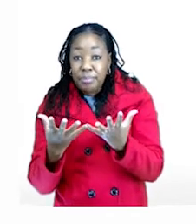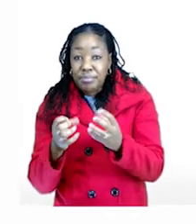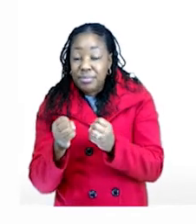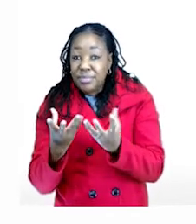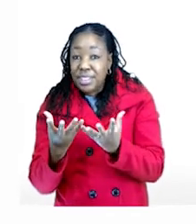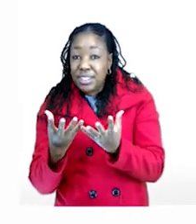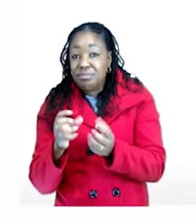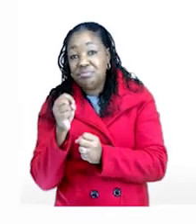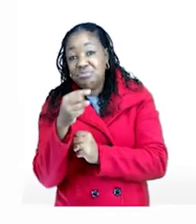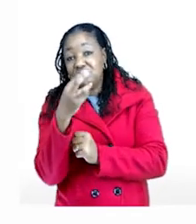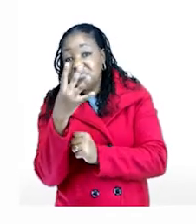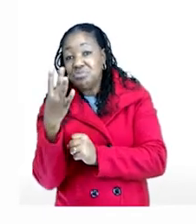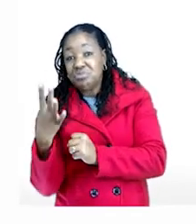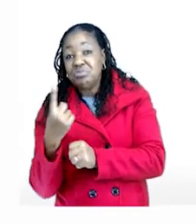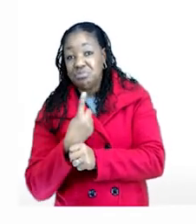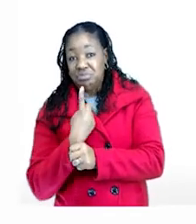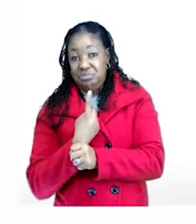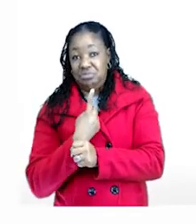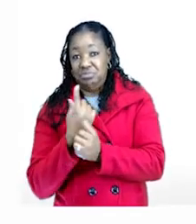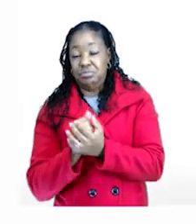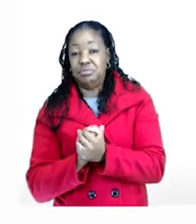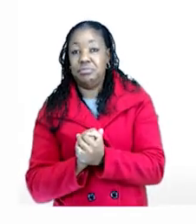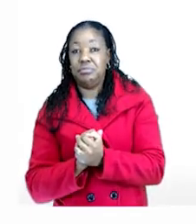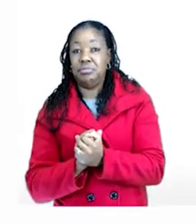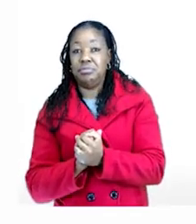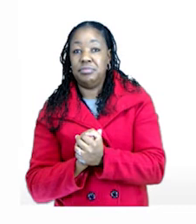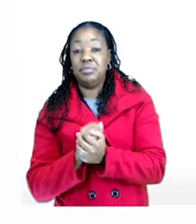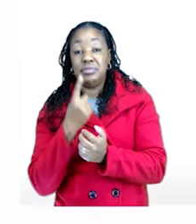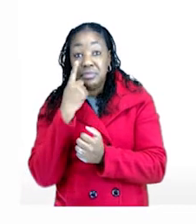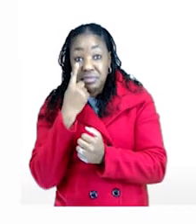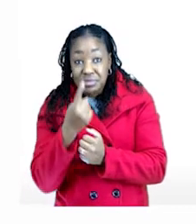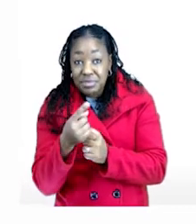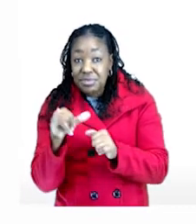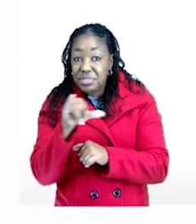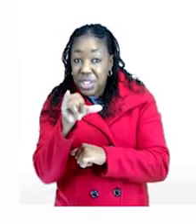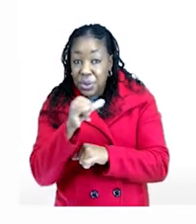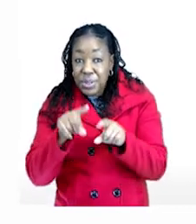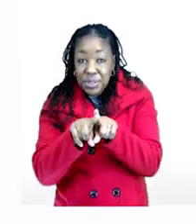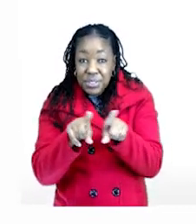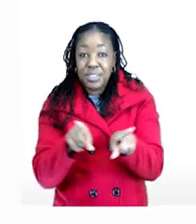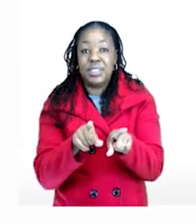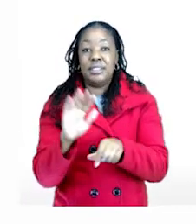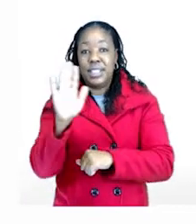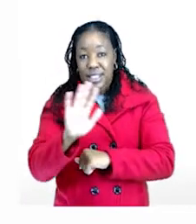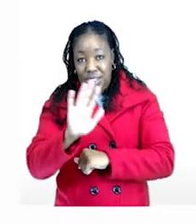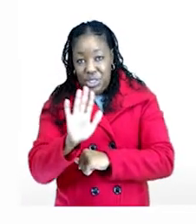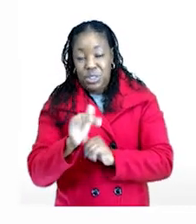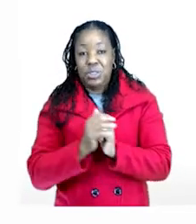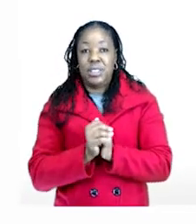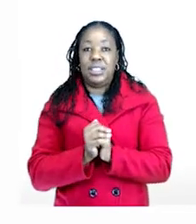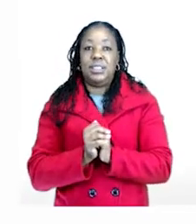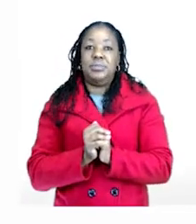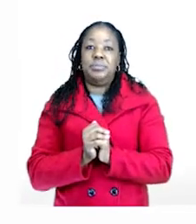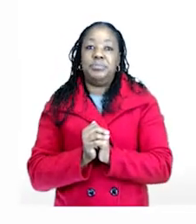there? Count and decide which one looks different. Now let's